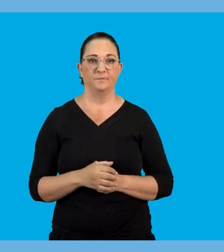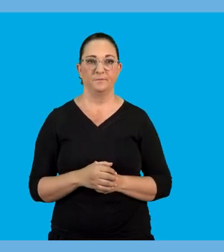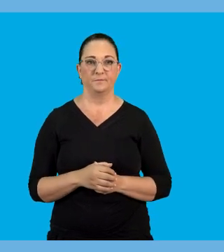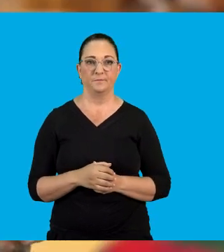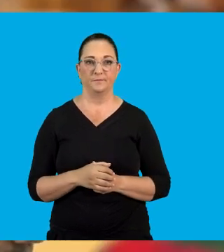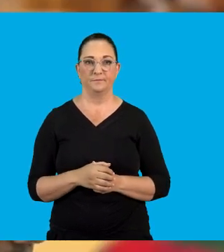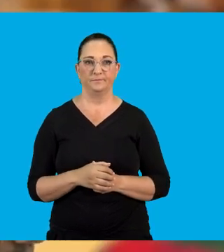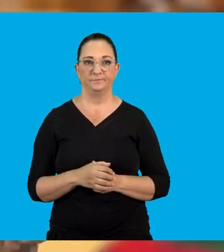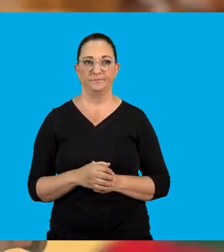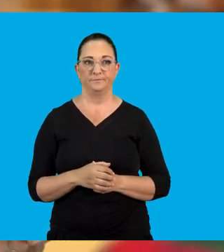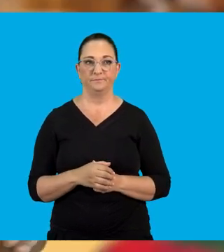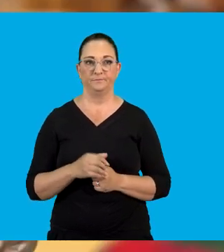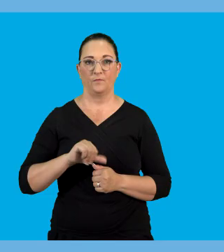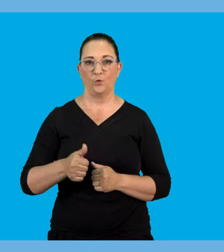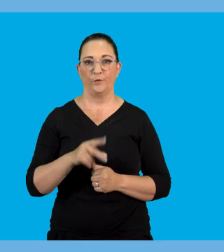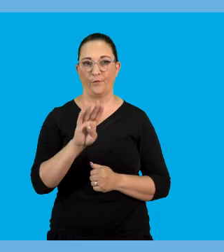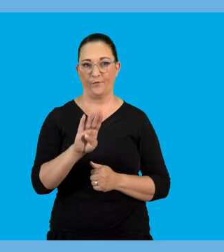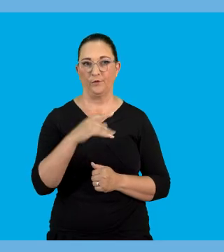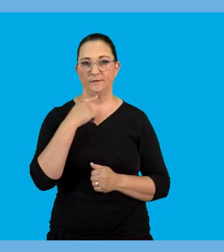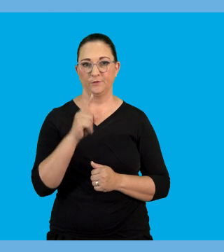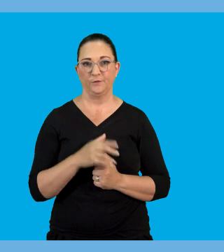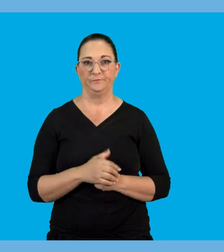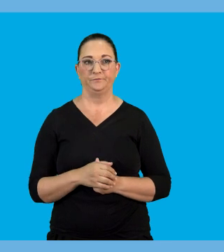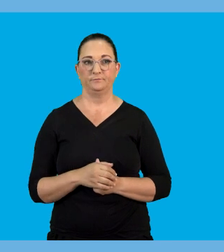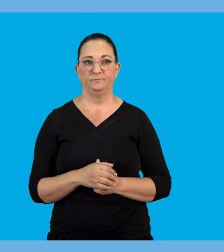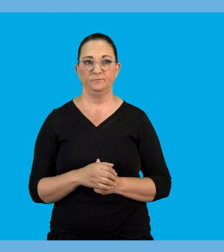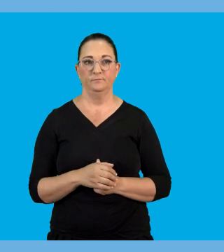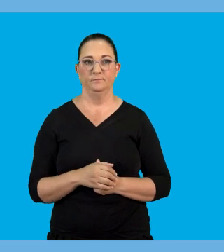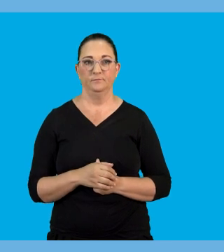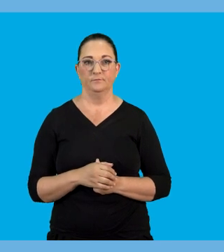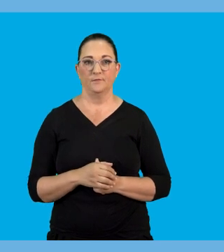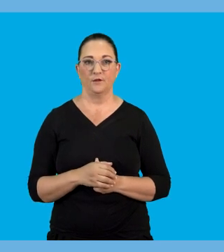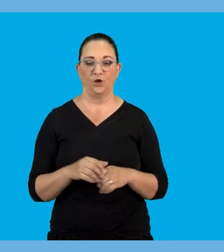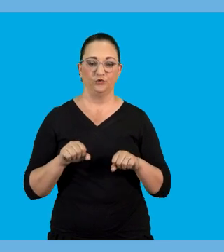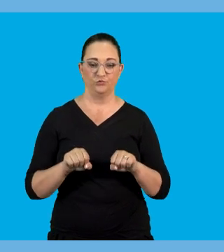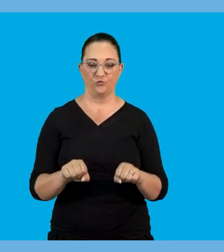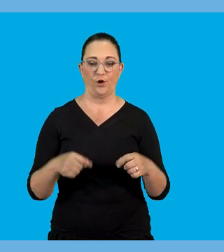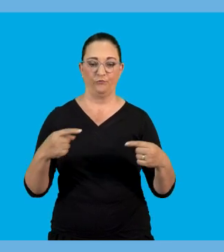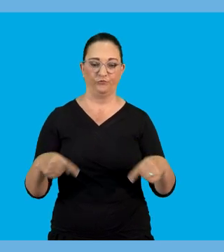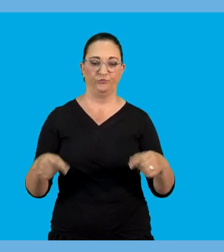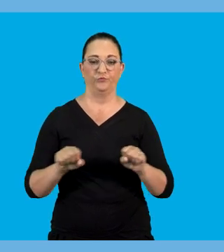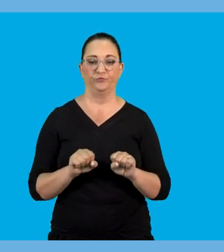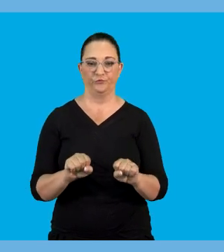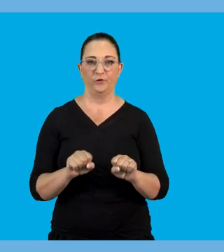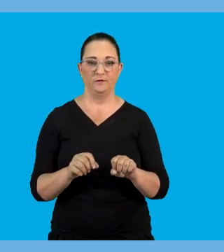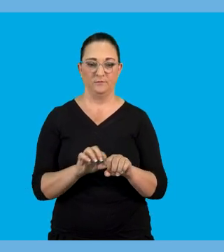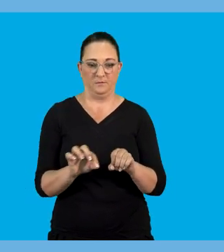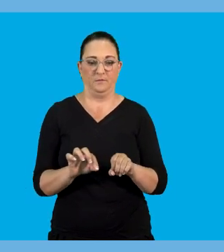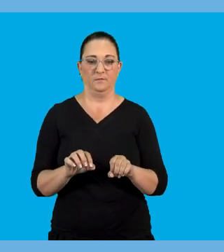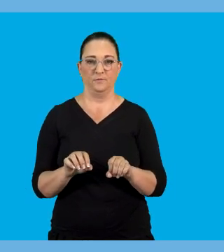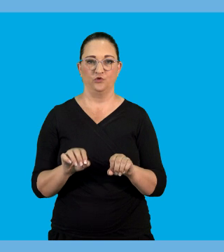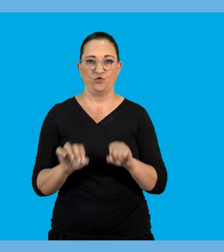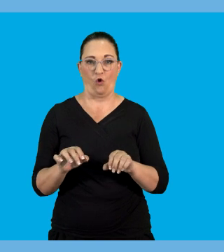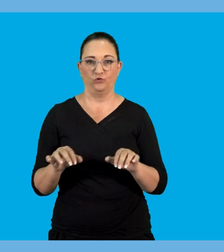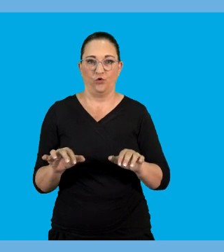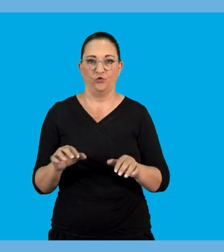paper. Next question. Question 4 says, sometimes when you are pushing a trolley, you can get a small